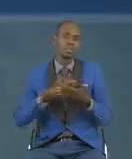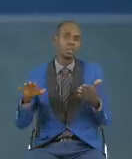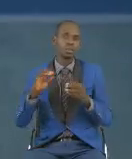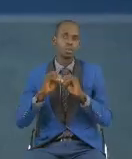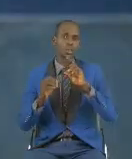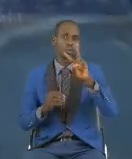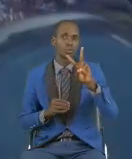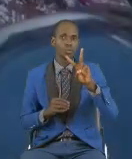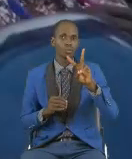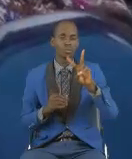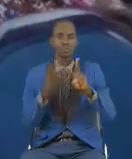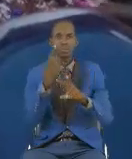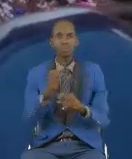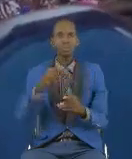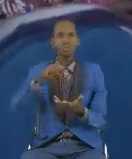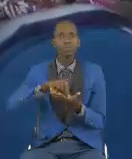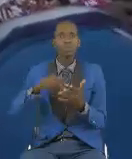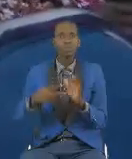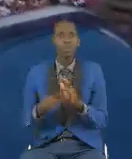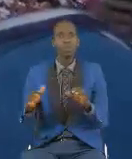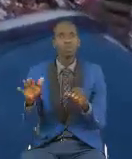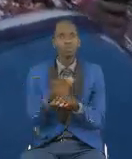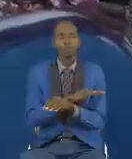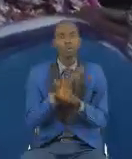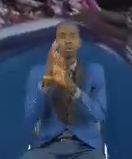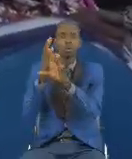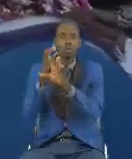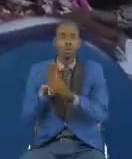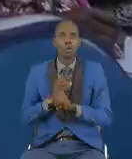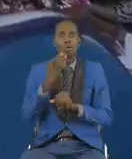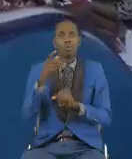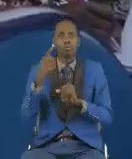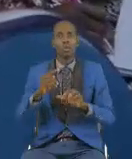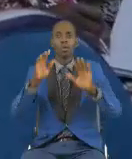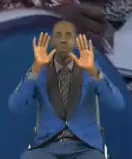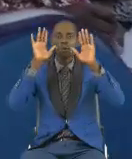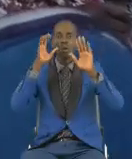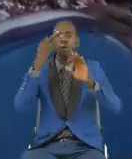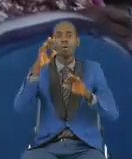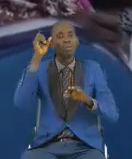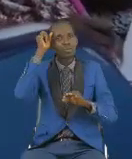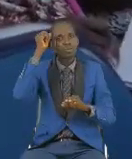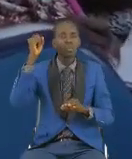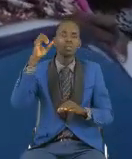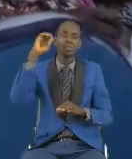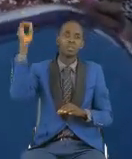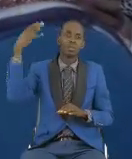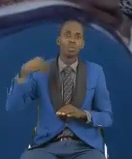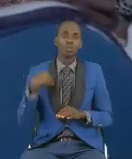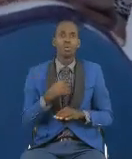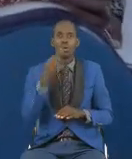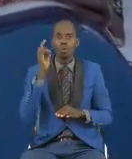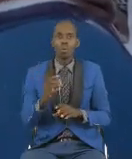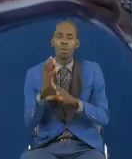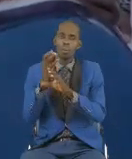the purposeful possession of the wonders of his grace. We must possess the